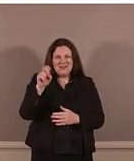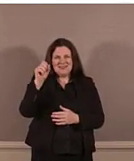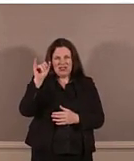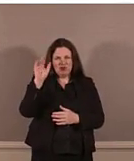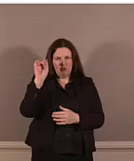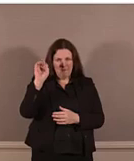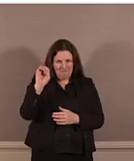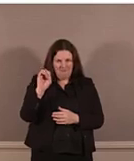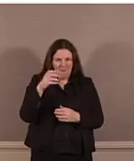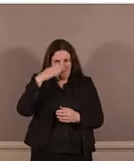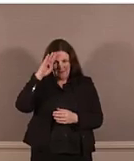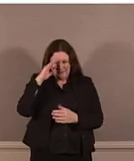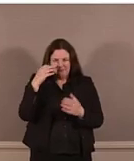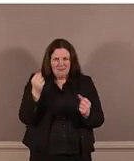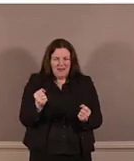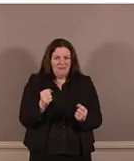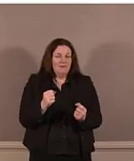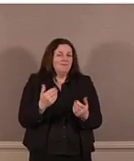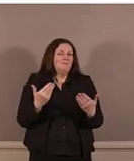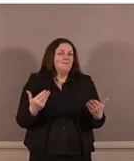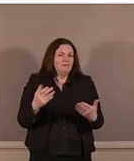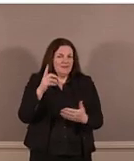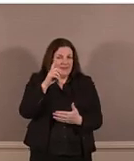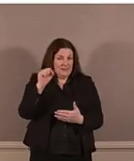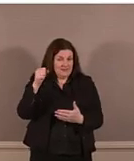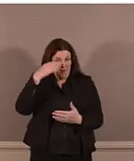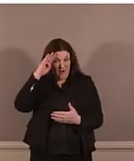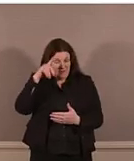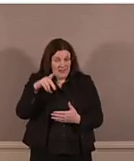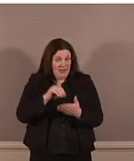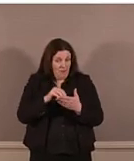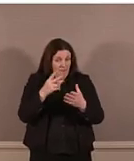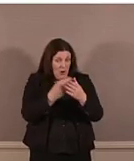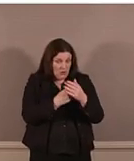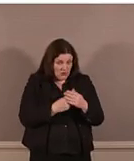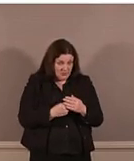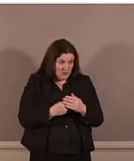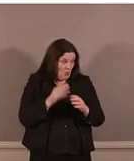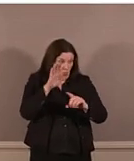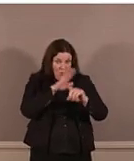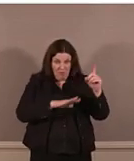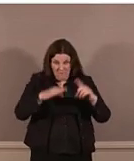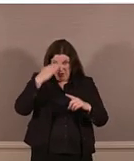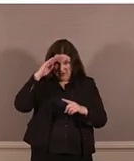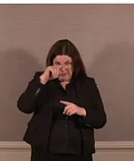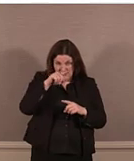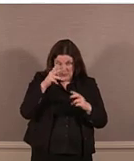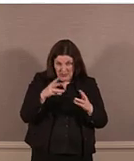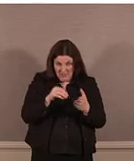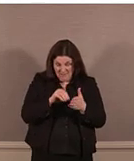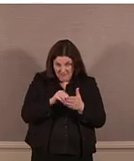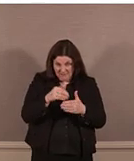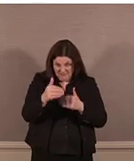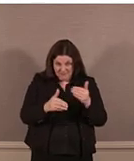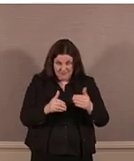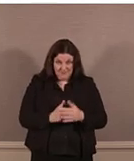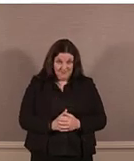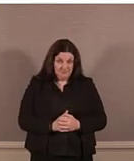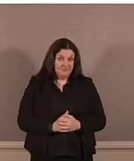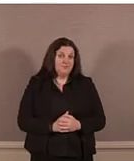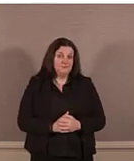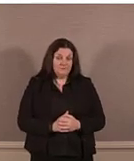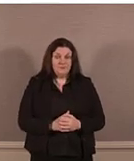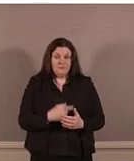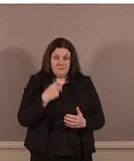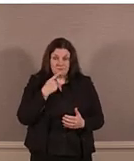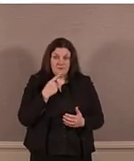say we now have 5 partnerships. We will have partnerships across the whole of the country, but for this year, we have partnerships